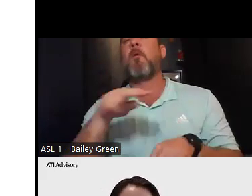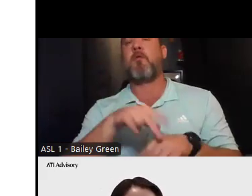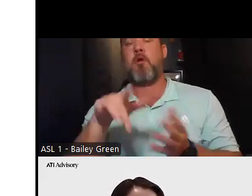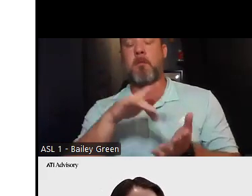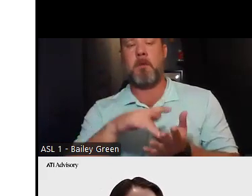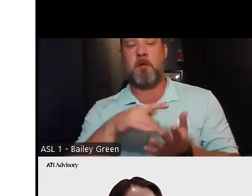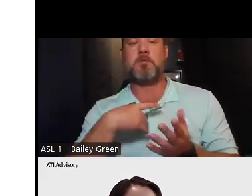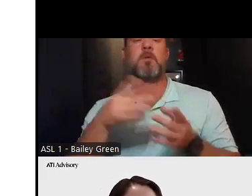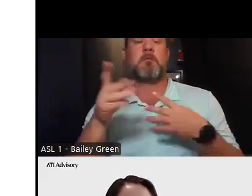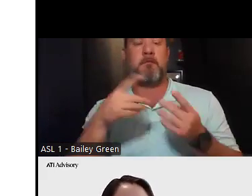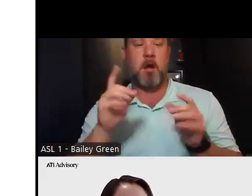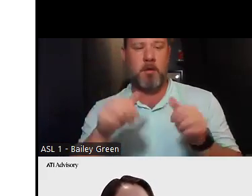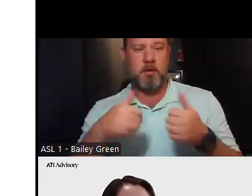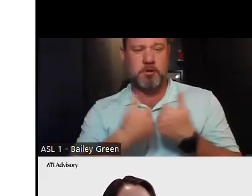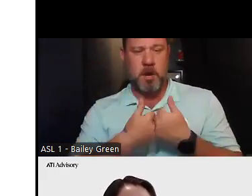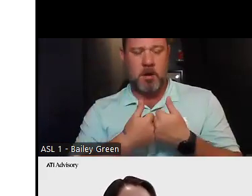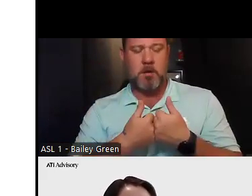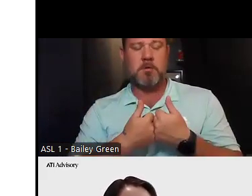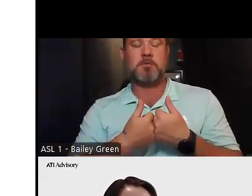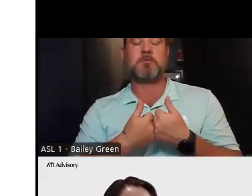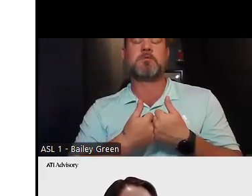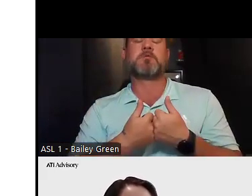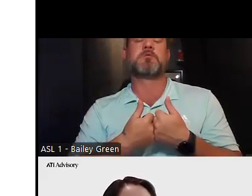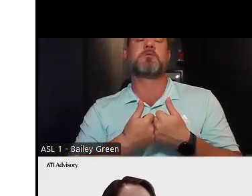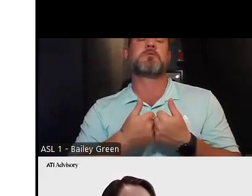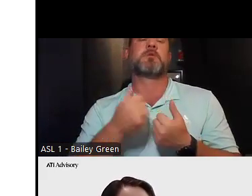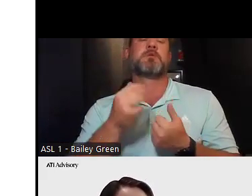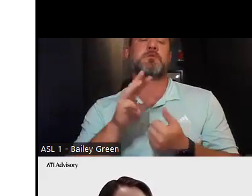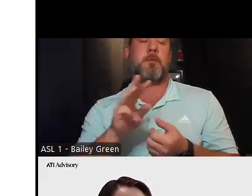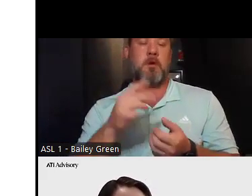we've defined this challenge, repeatedly over the course of this webinar,